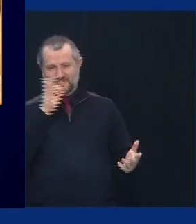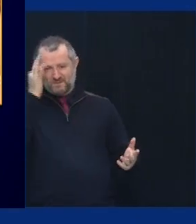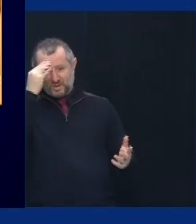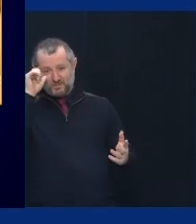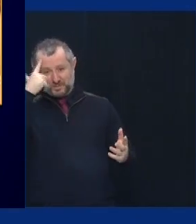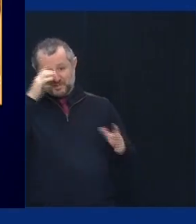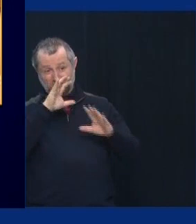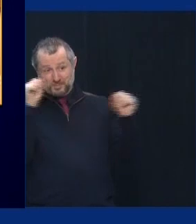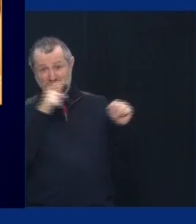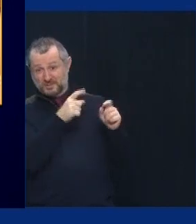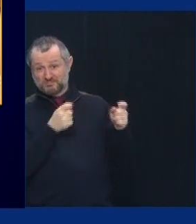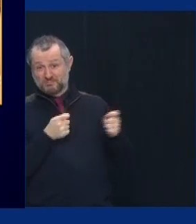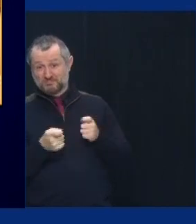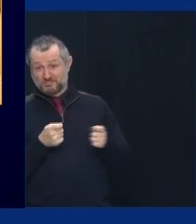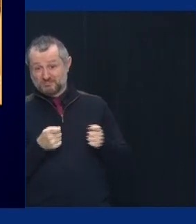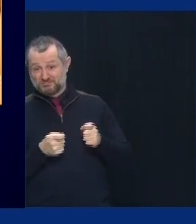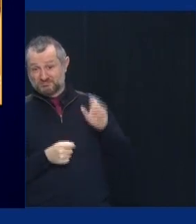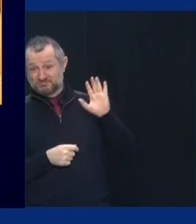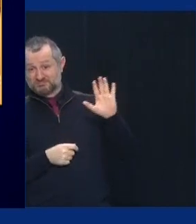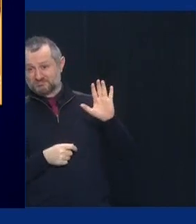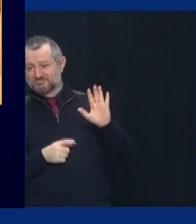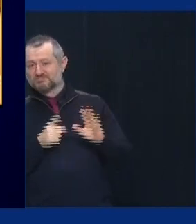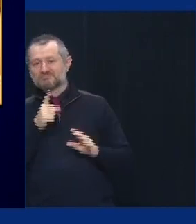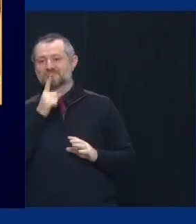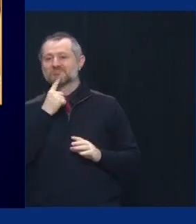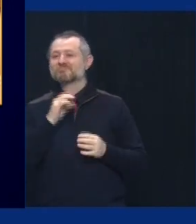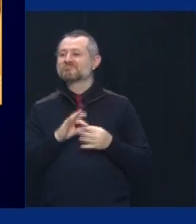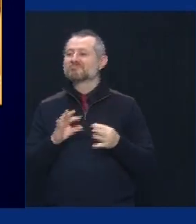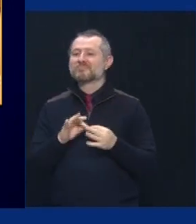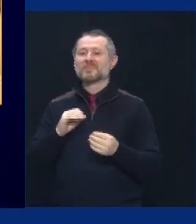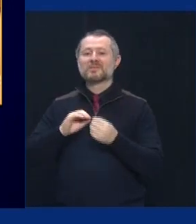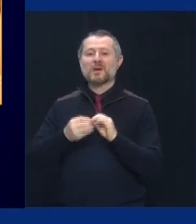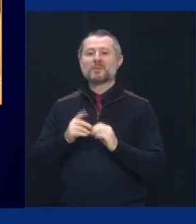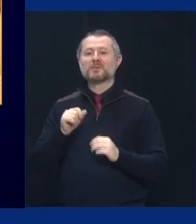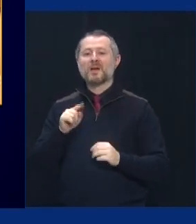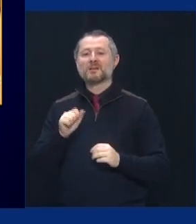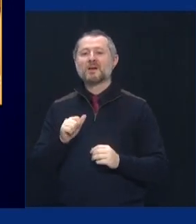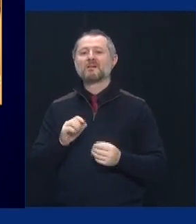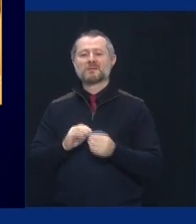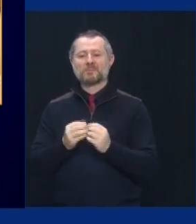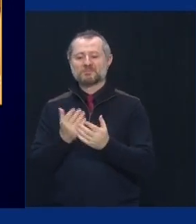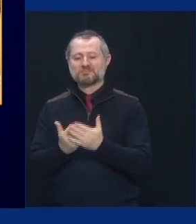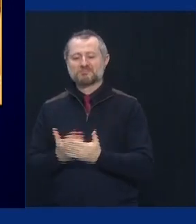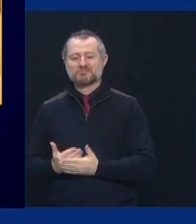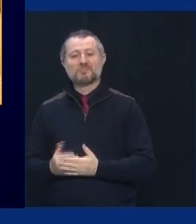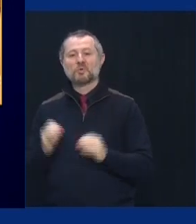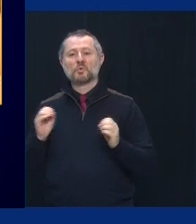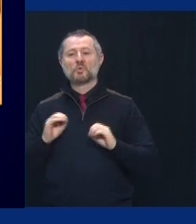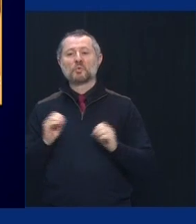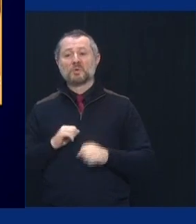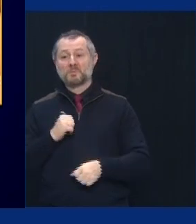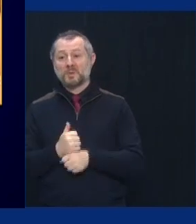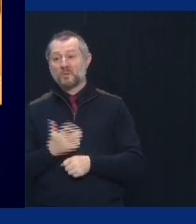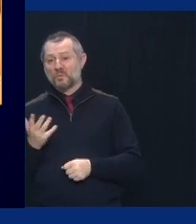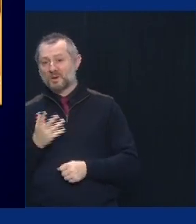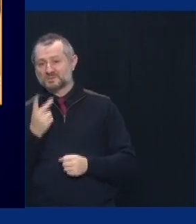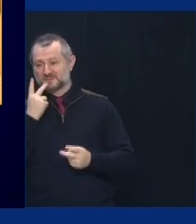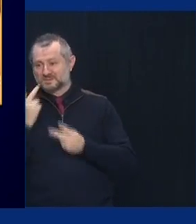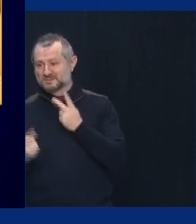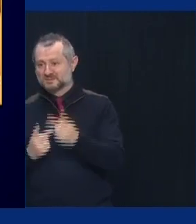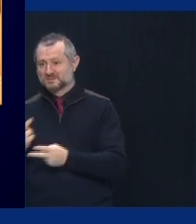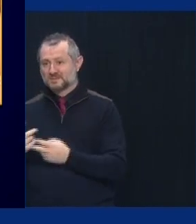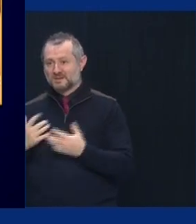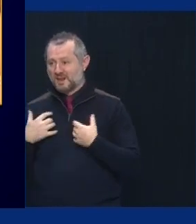to really file the data and to disseminate the data. But we do know, given the underlying health conditions that our